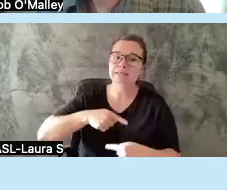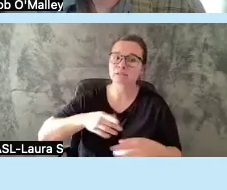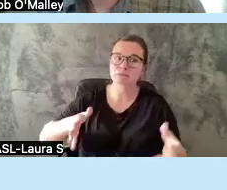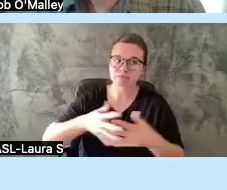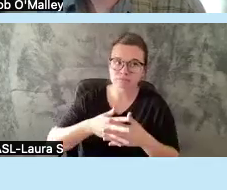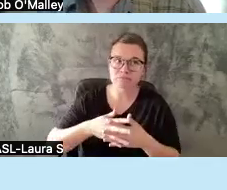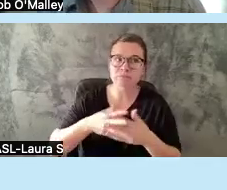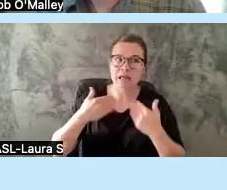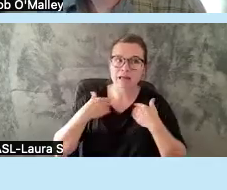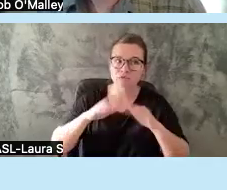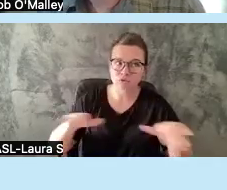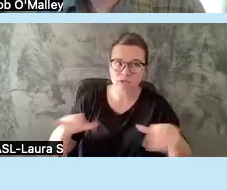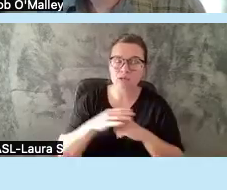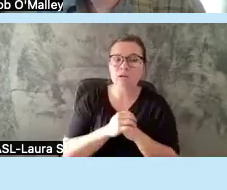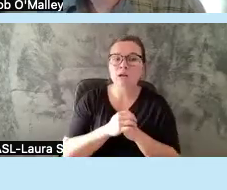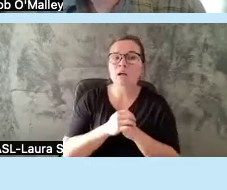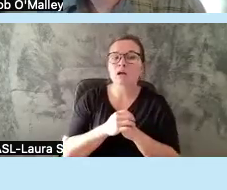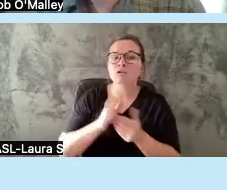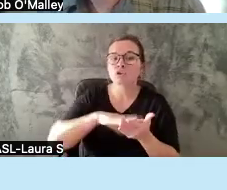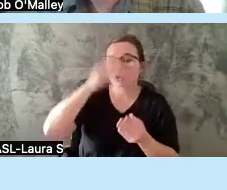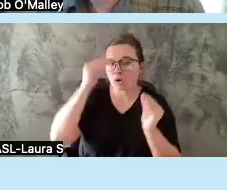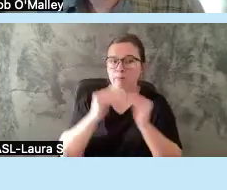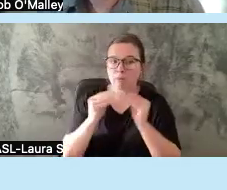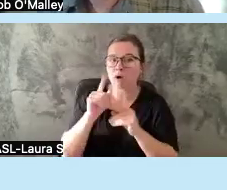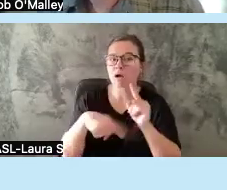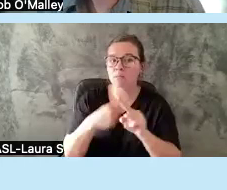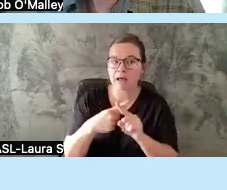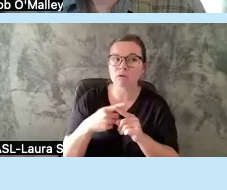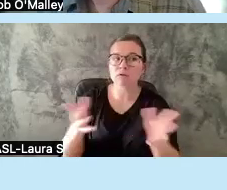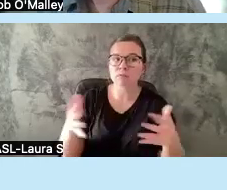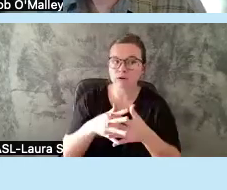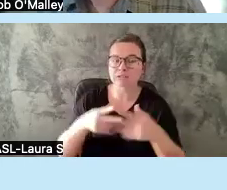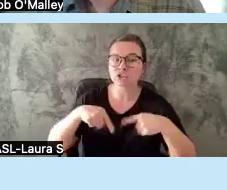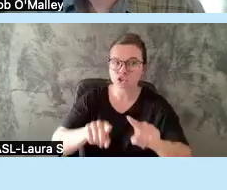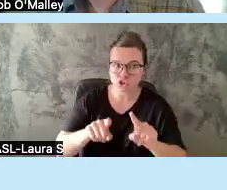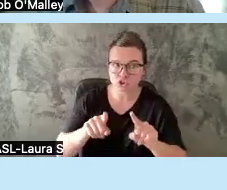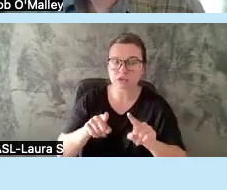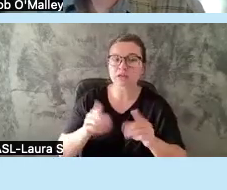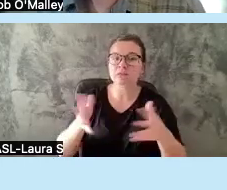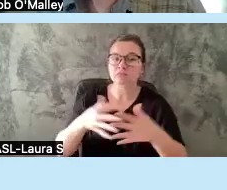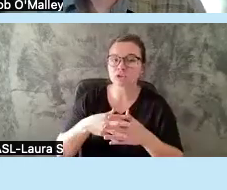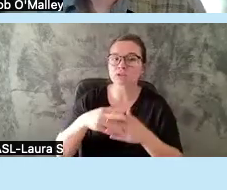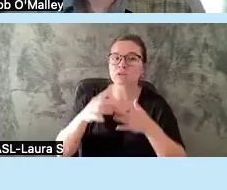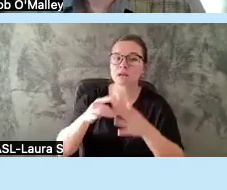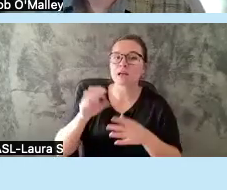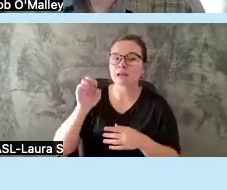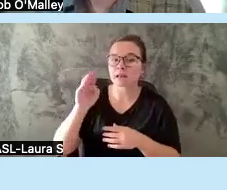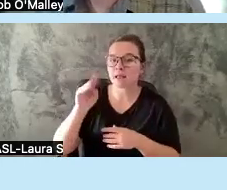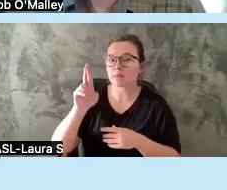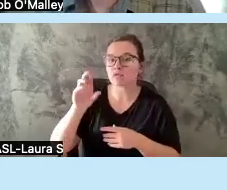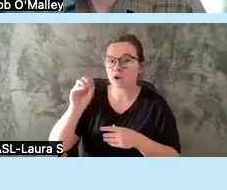children. To learn more about the health of pregnancy during pregnancy, guide embryo selection, and also